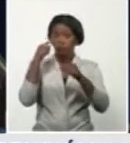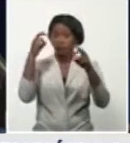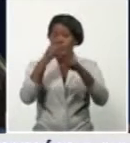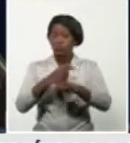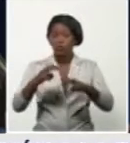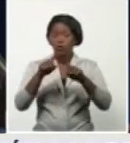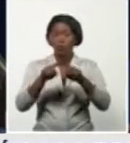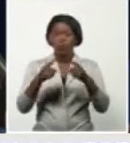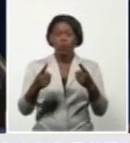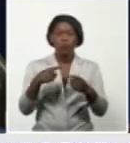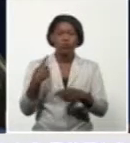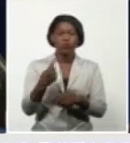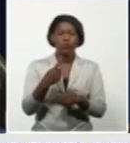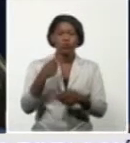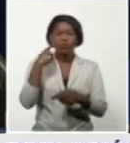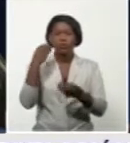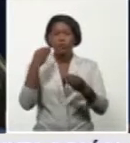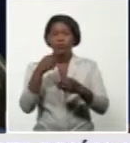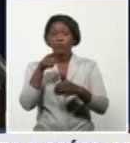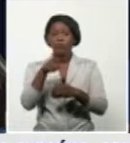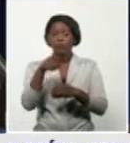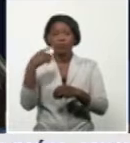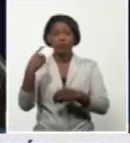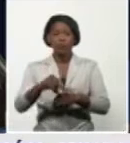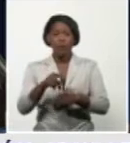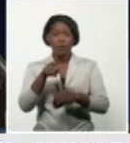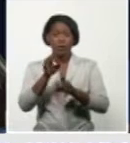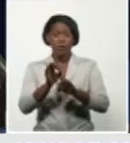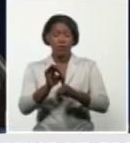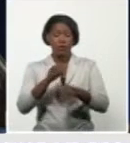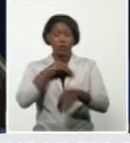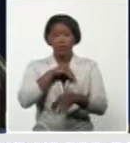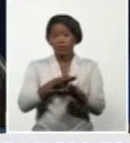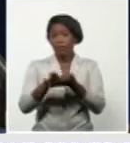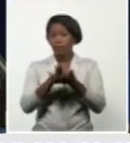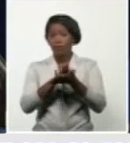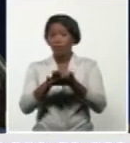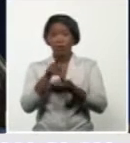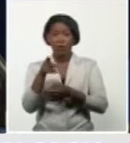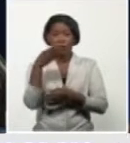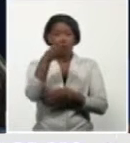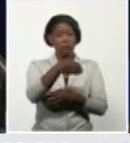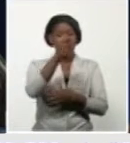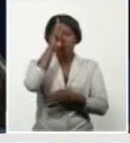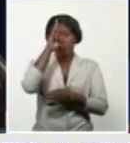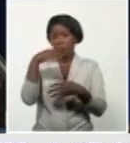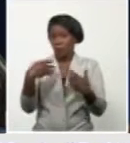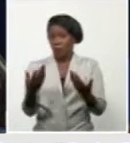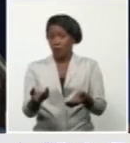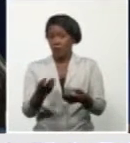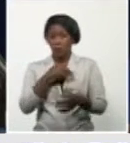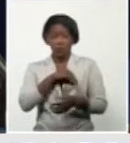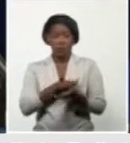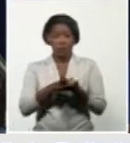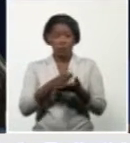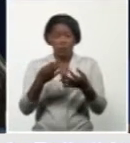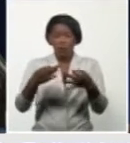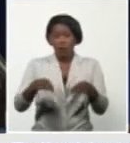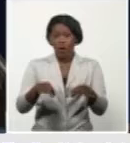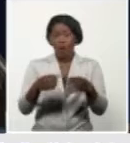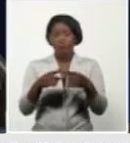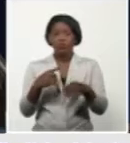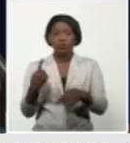This is a very important risk group which we cannot identify because its members do not go to the doctor, they have